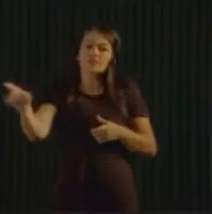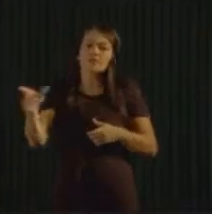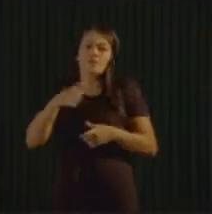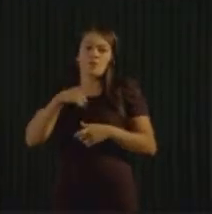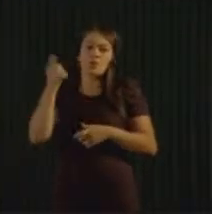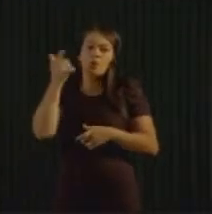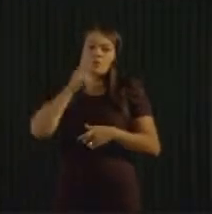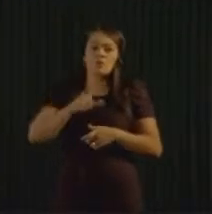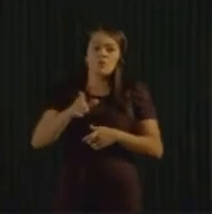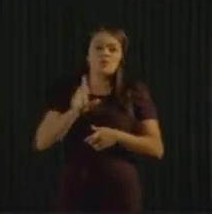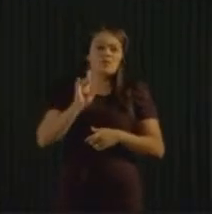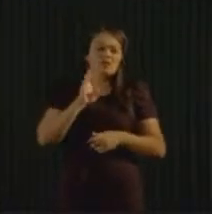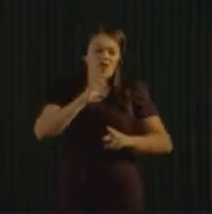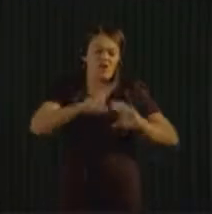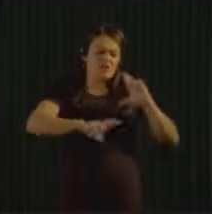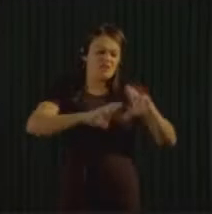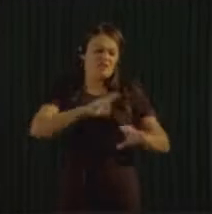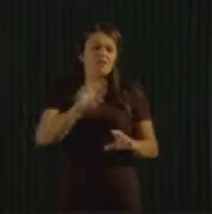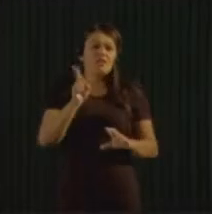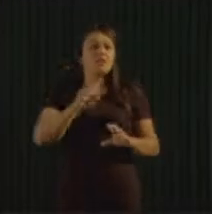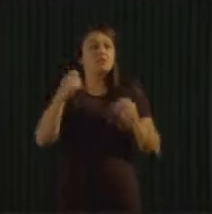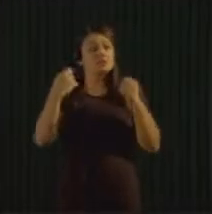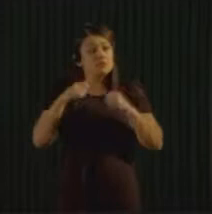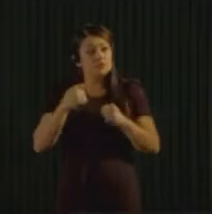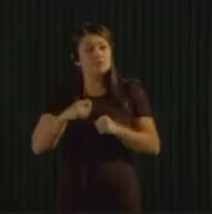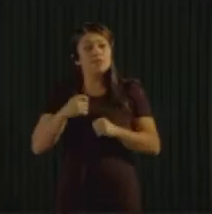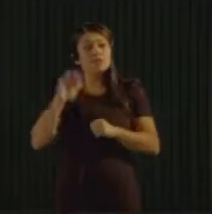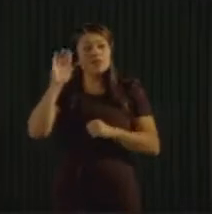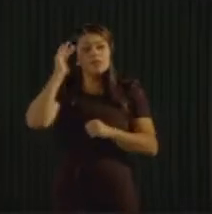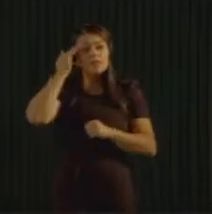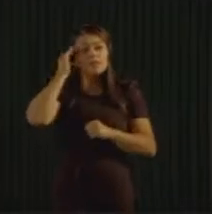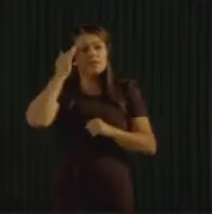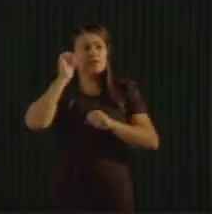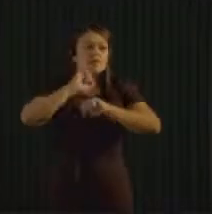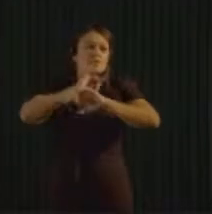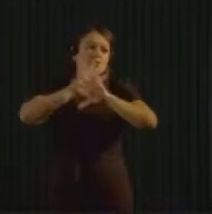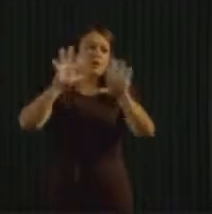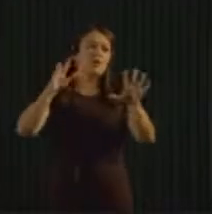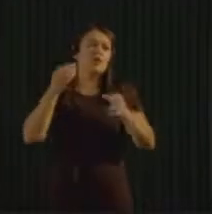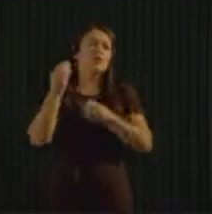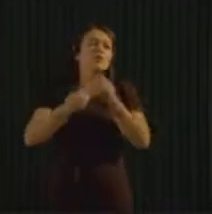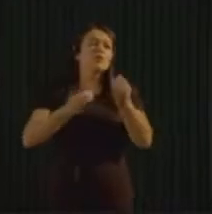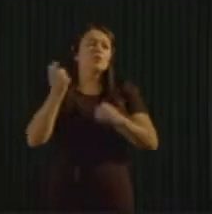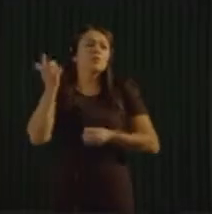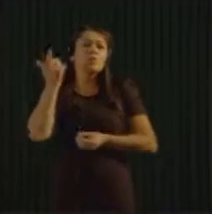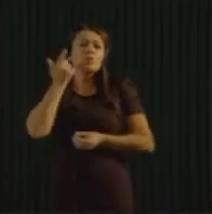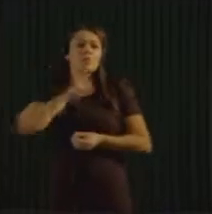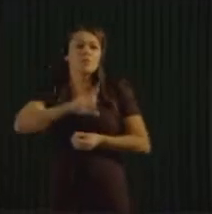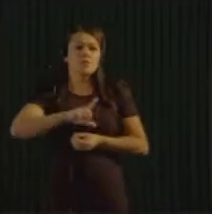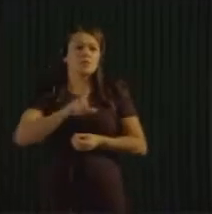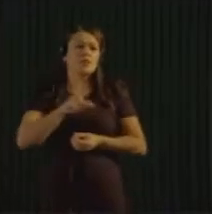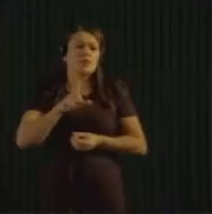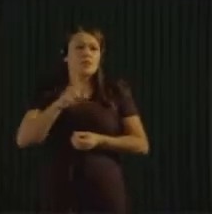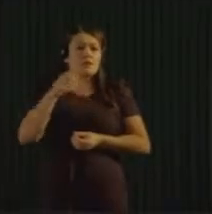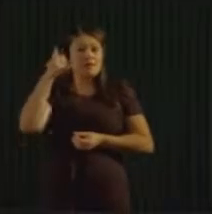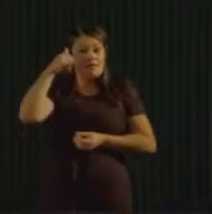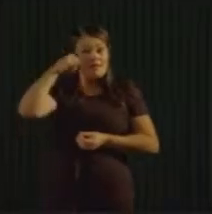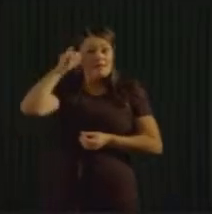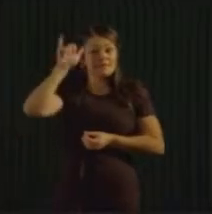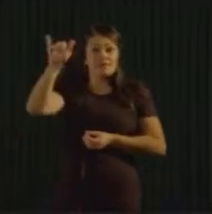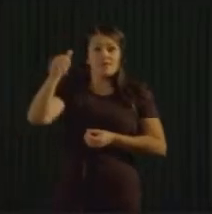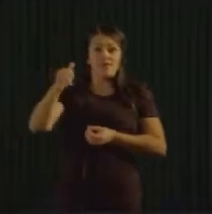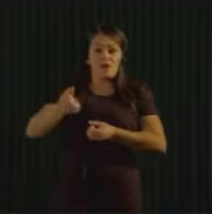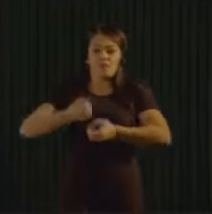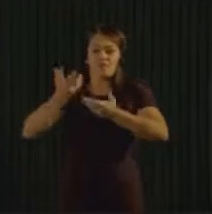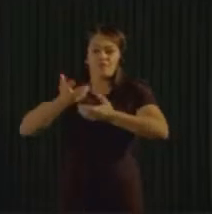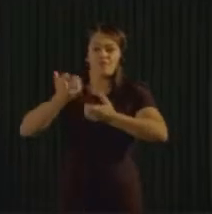very difficult to be visualized or presented to the stakeholders, especially to the customers,